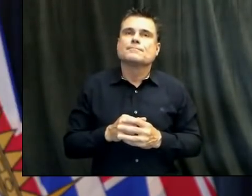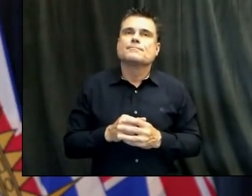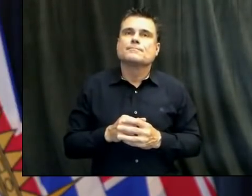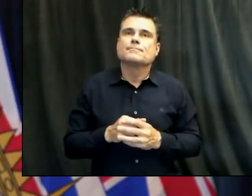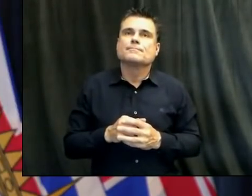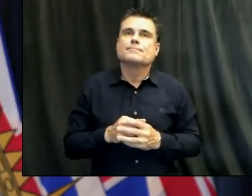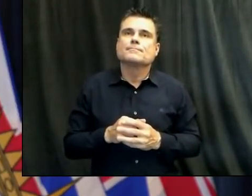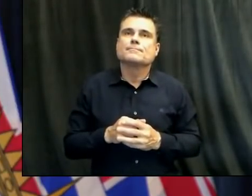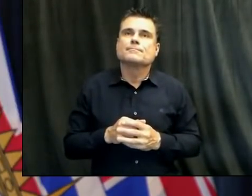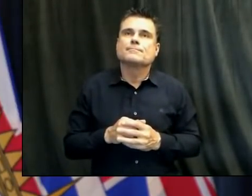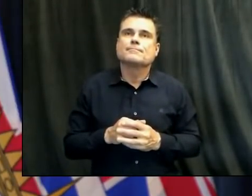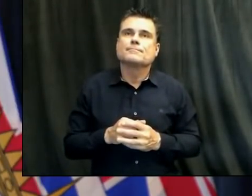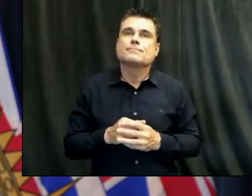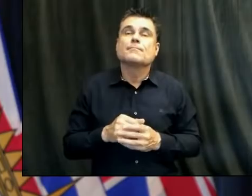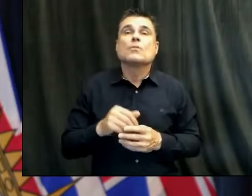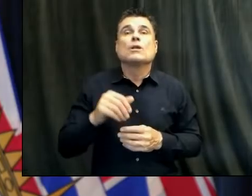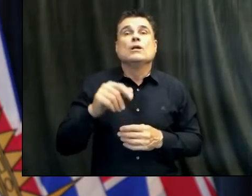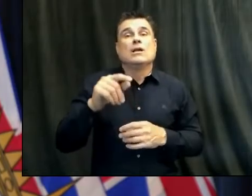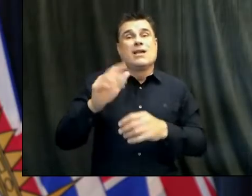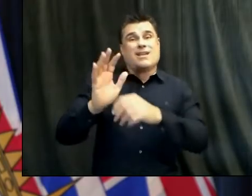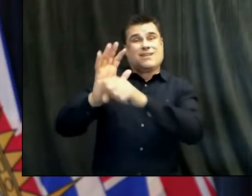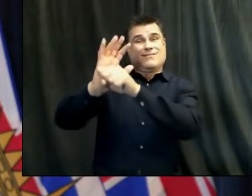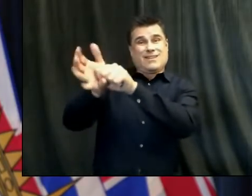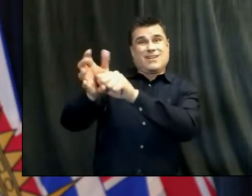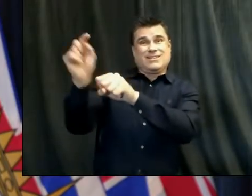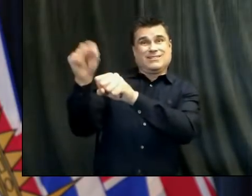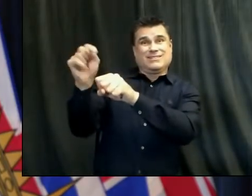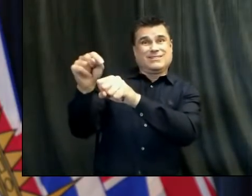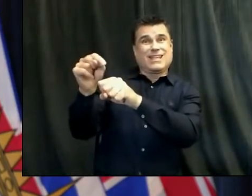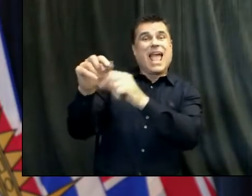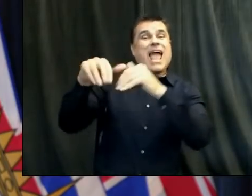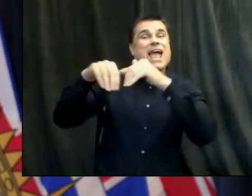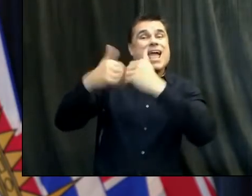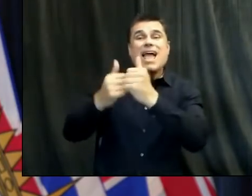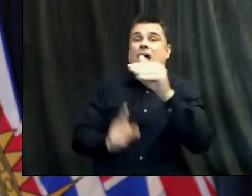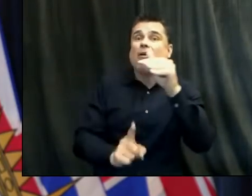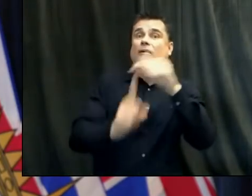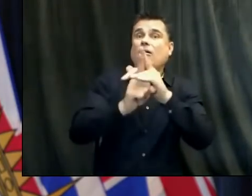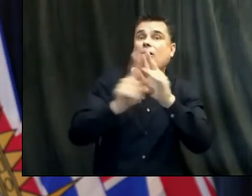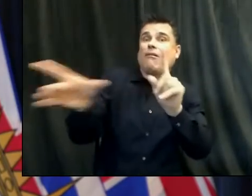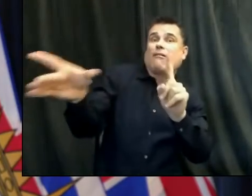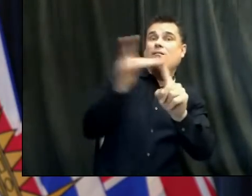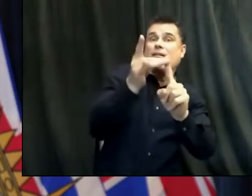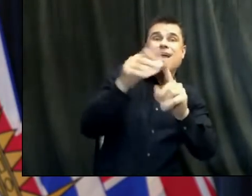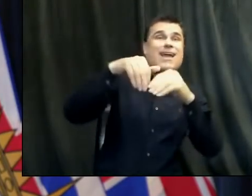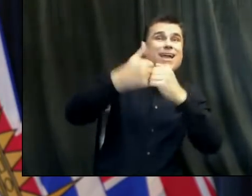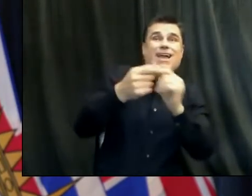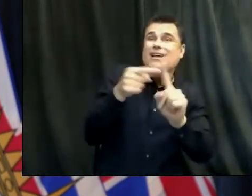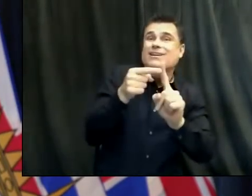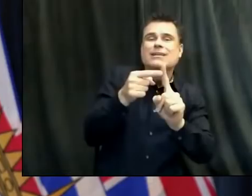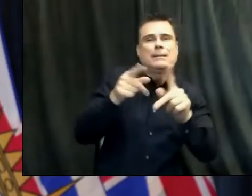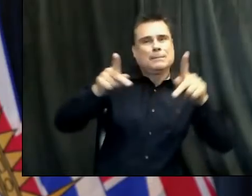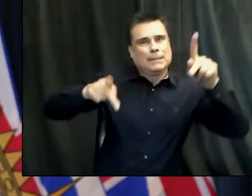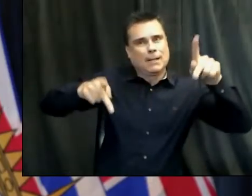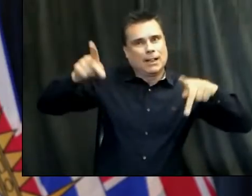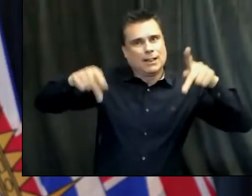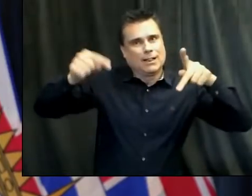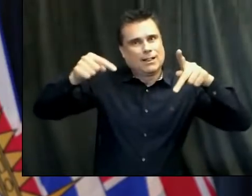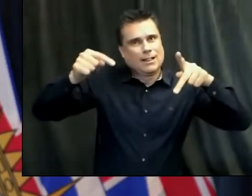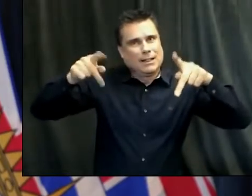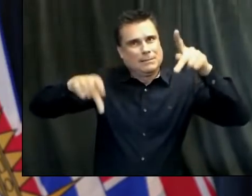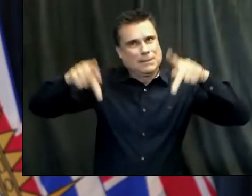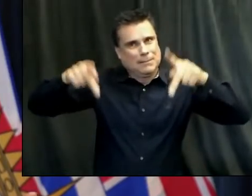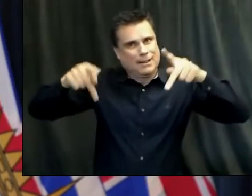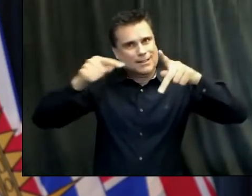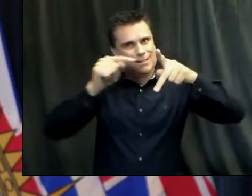recognize that this is transmitted through people, and that it's not something people intend to do. It's not because of certain